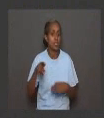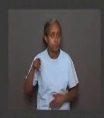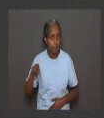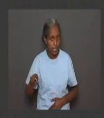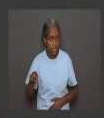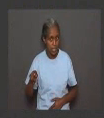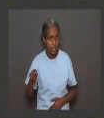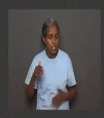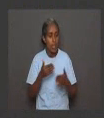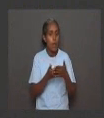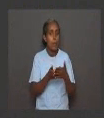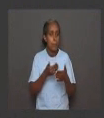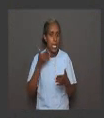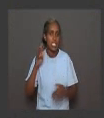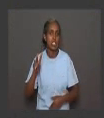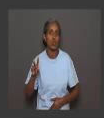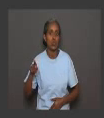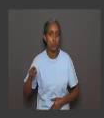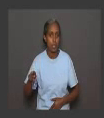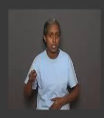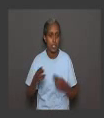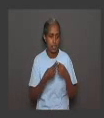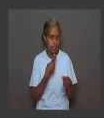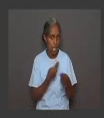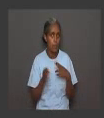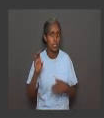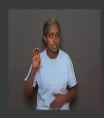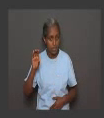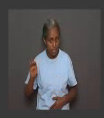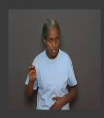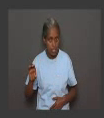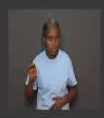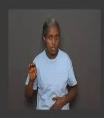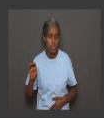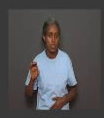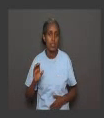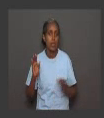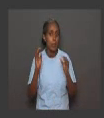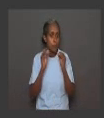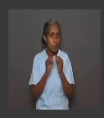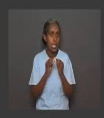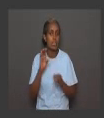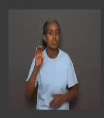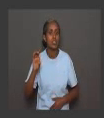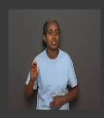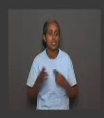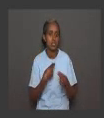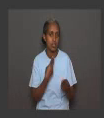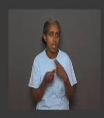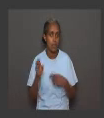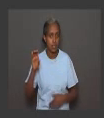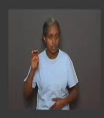P minus 2P times C plus C